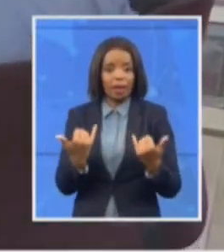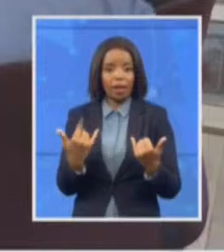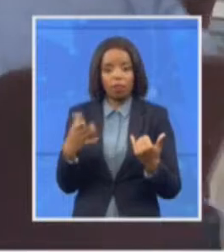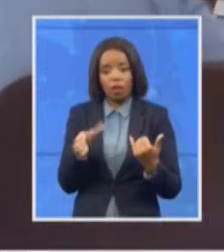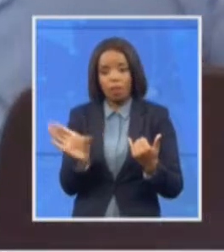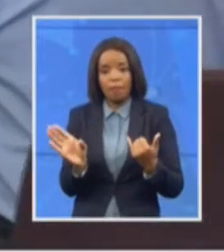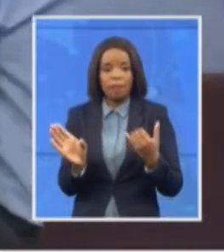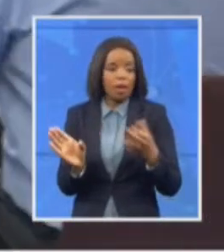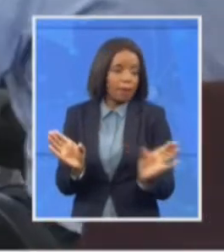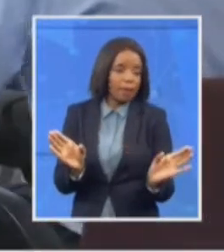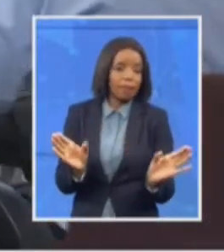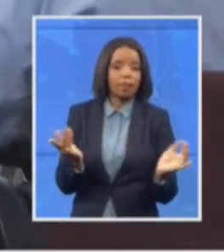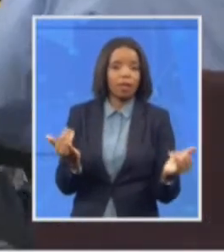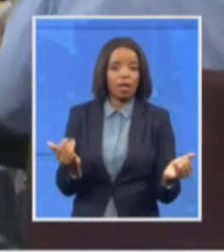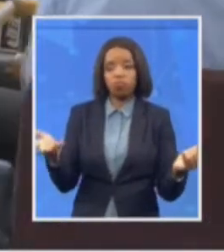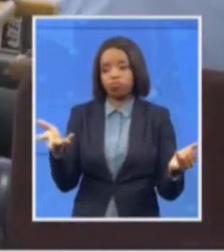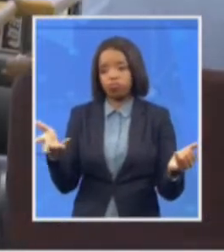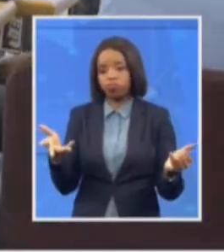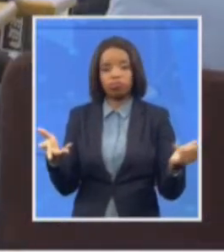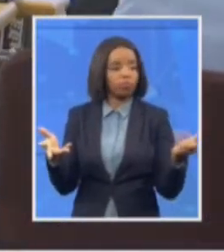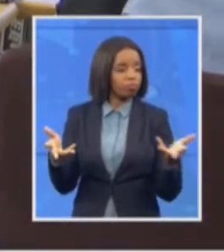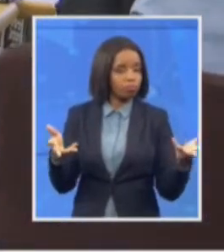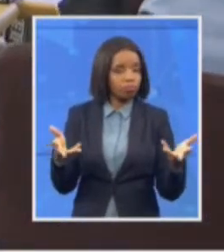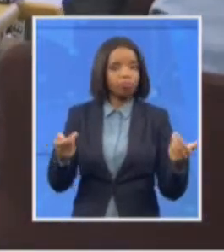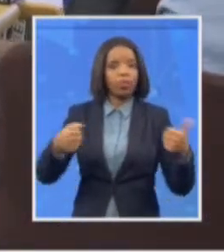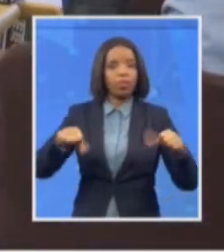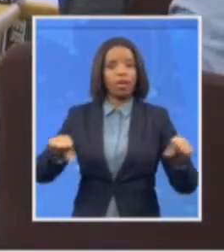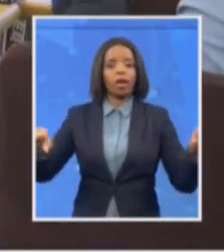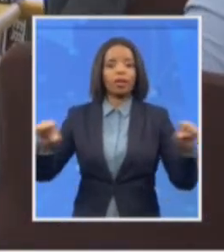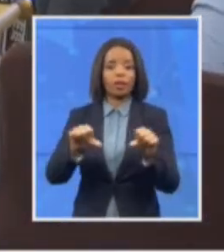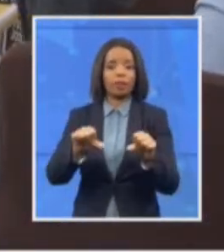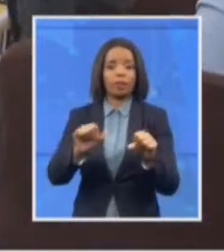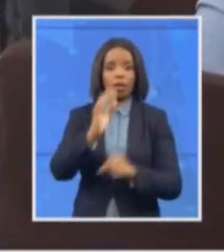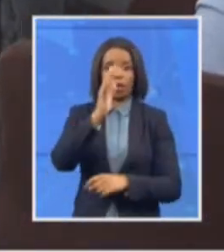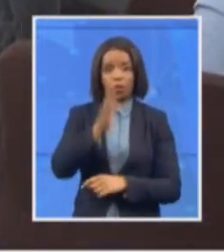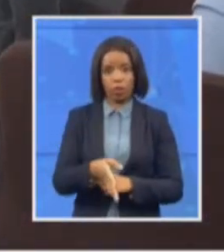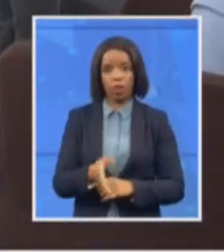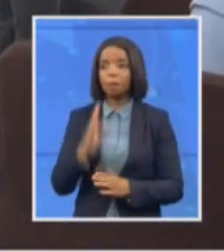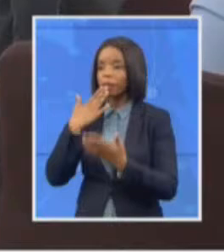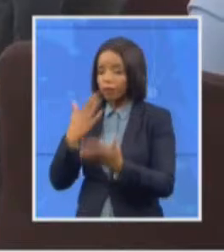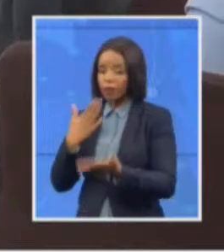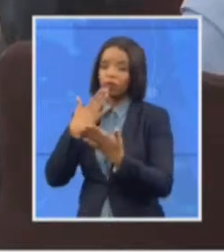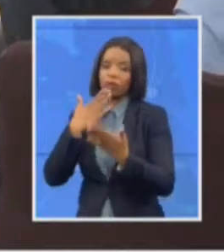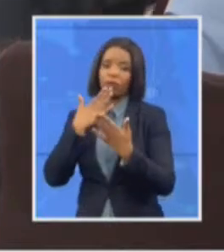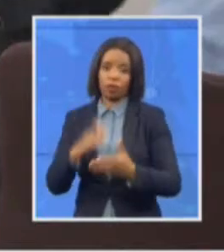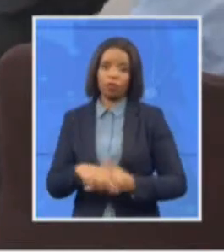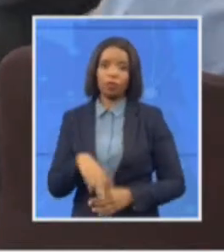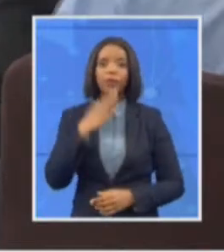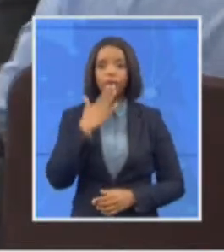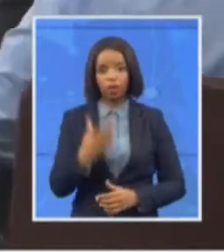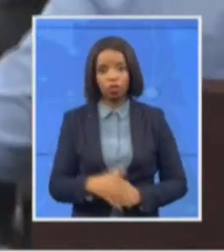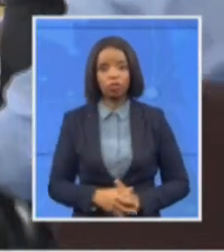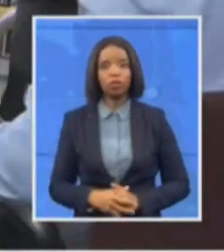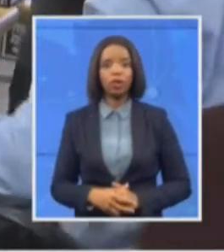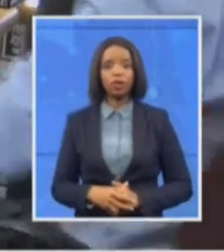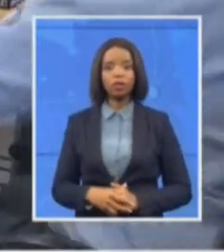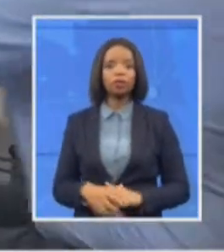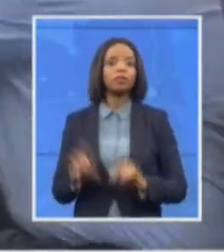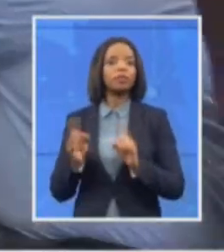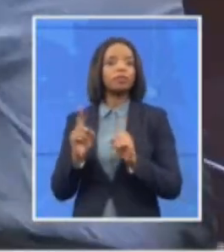and find one. That's perfect. Thank you. Thank you, Mr. Chairman. May we be excused? Certainly, sir.